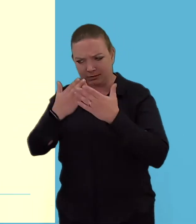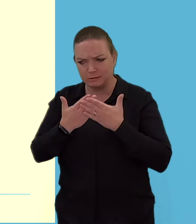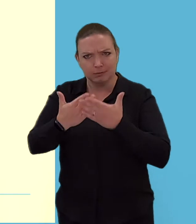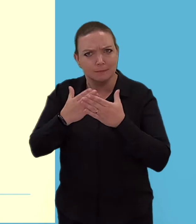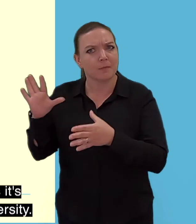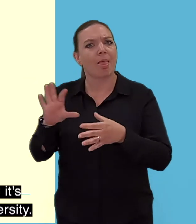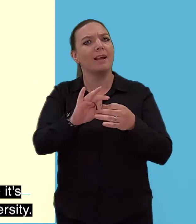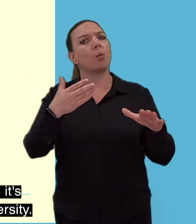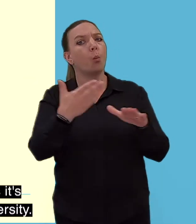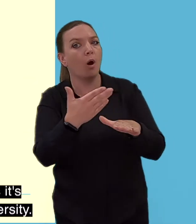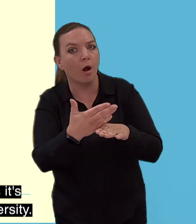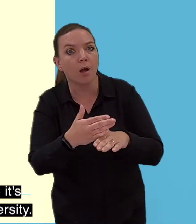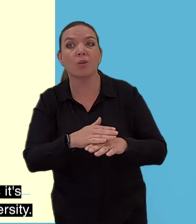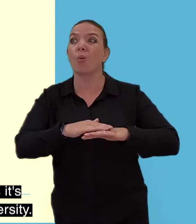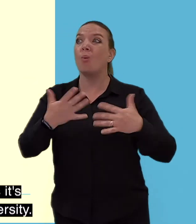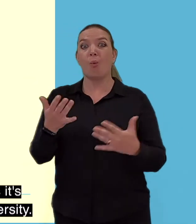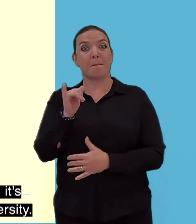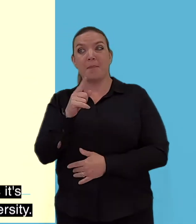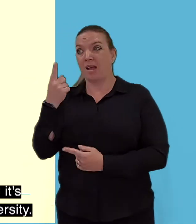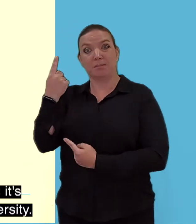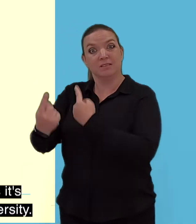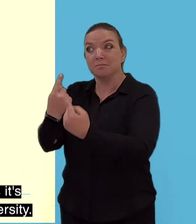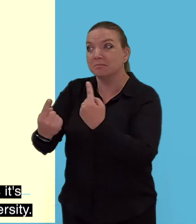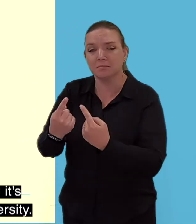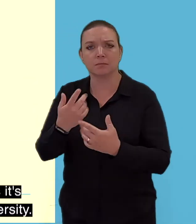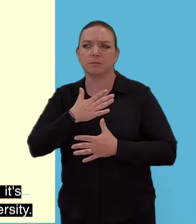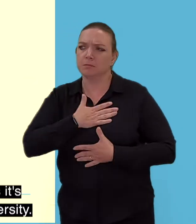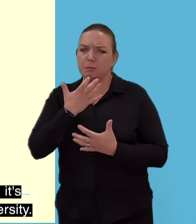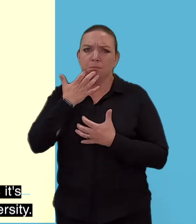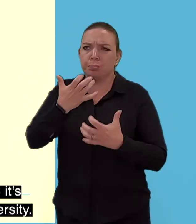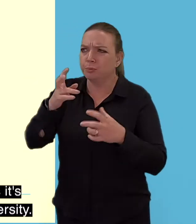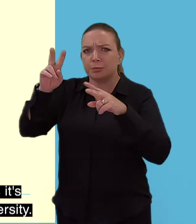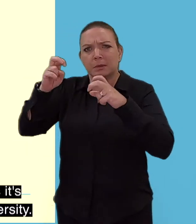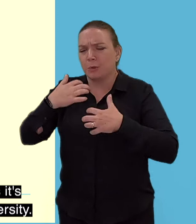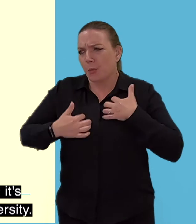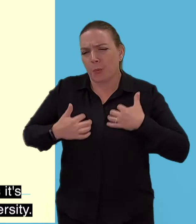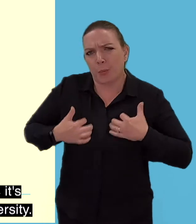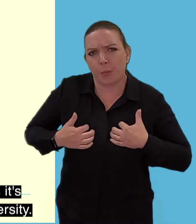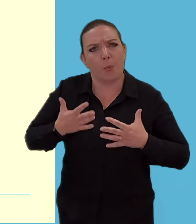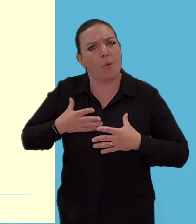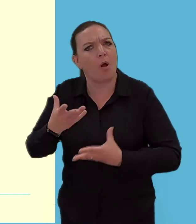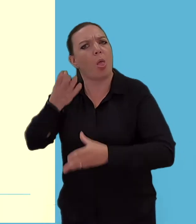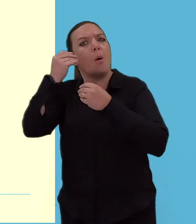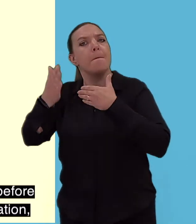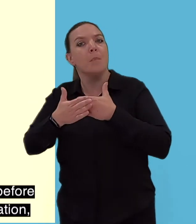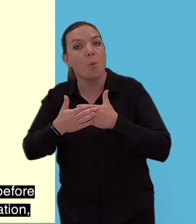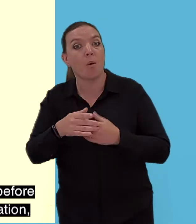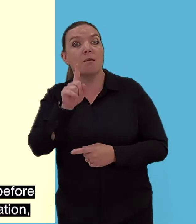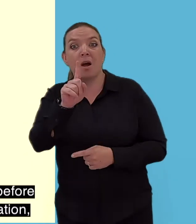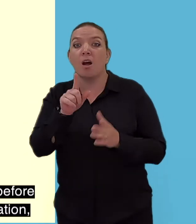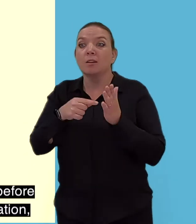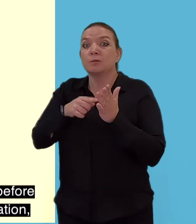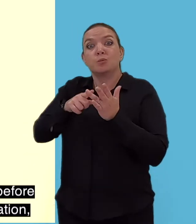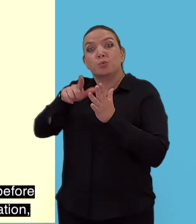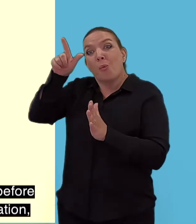it. The point I'm trying to make here is it's never too late to study at university. And regardless